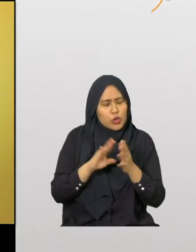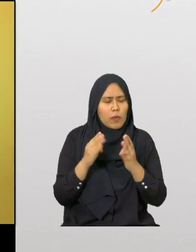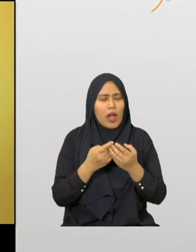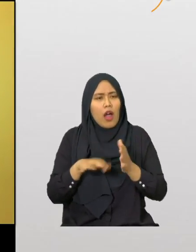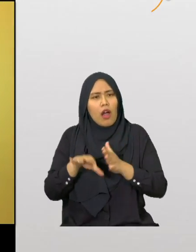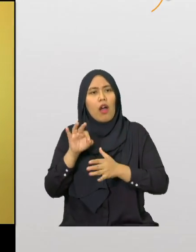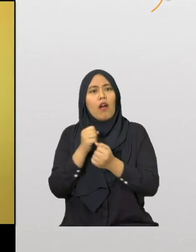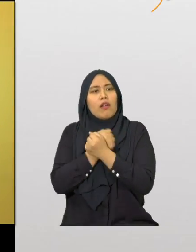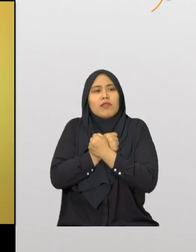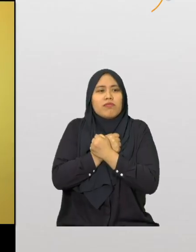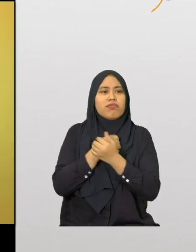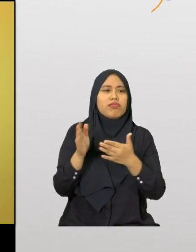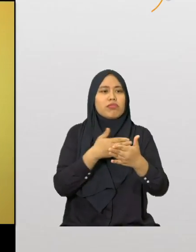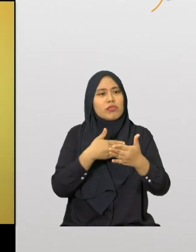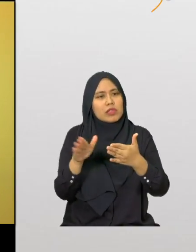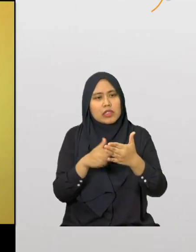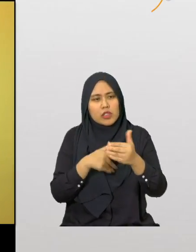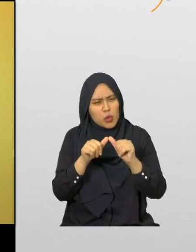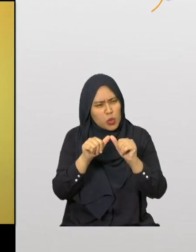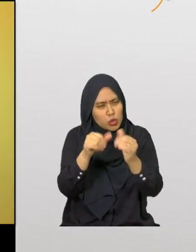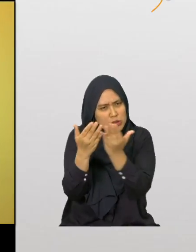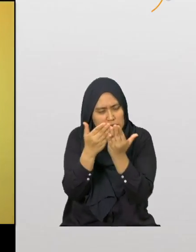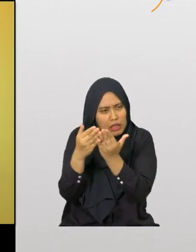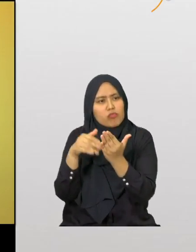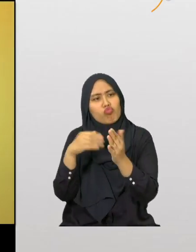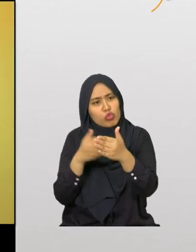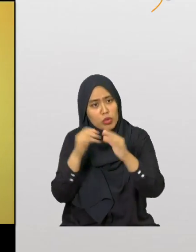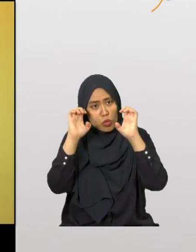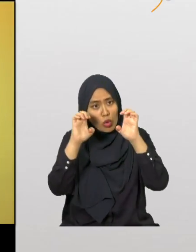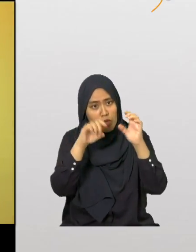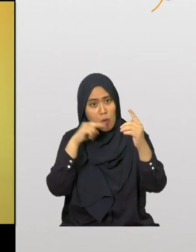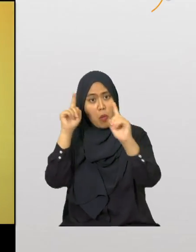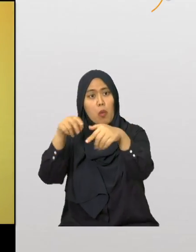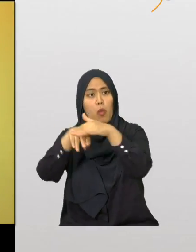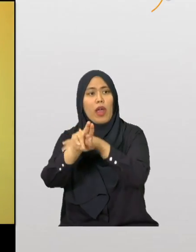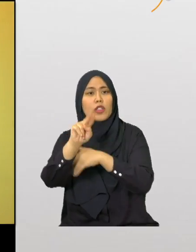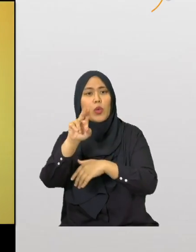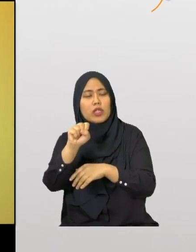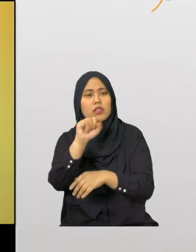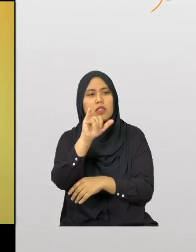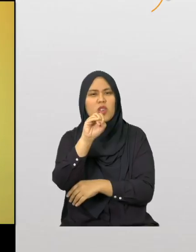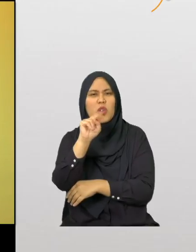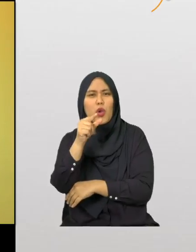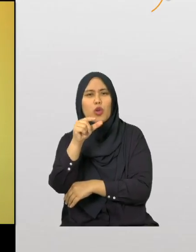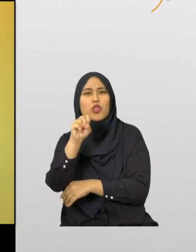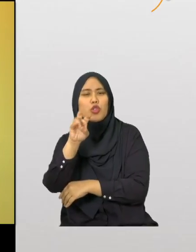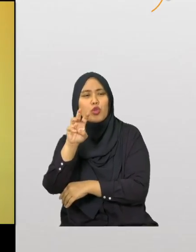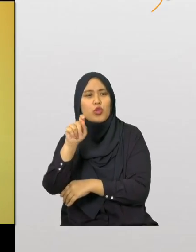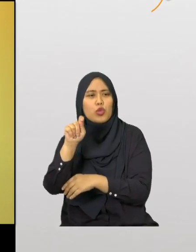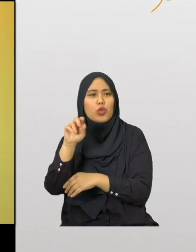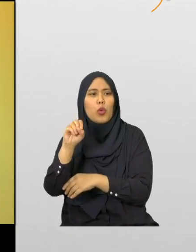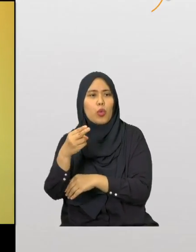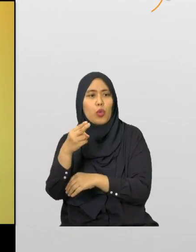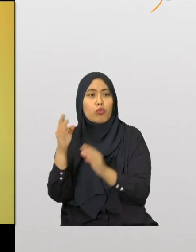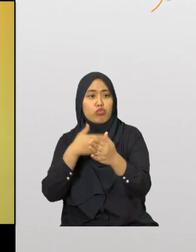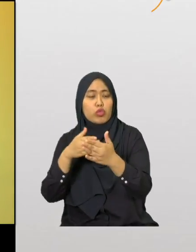pursued his music education, and won a scholarship to the NUS Yong Siu To Conservatory of Music. And after that, a National Arts